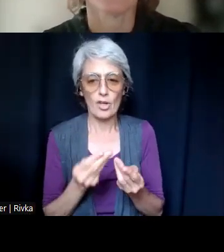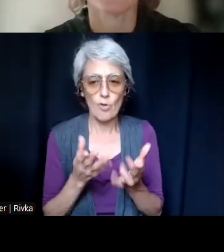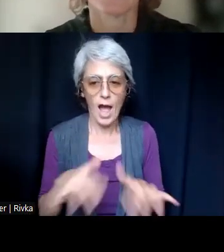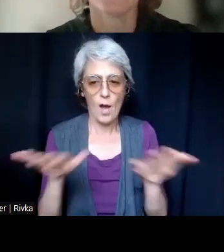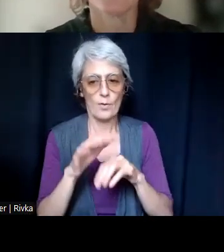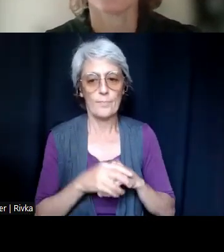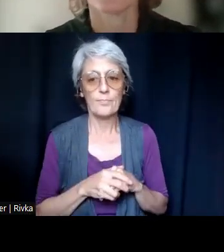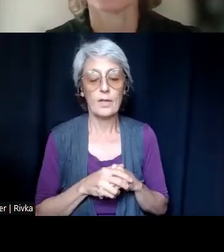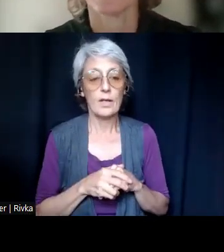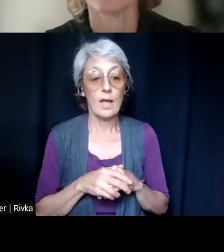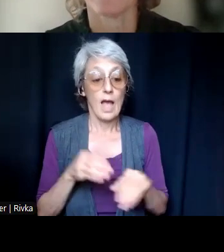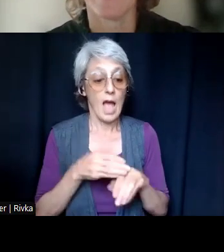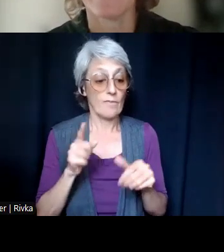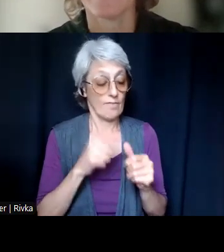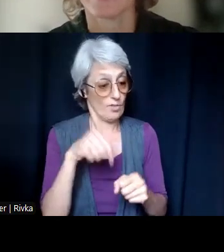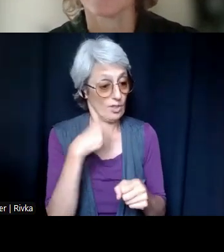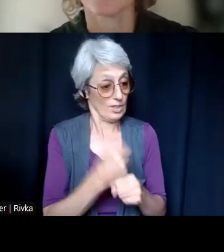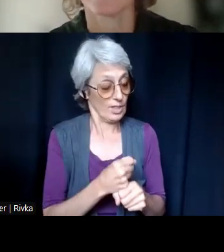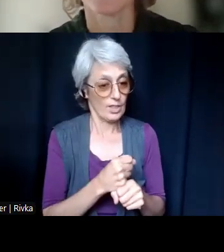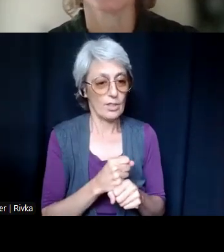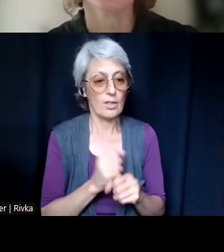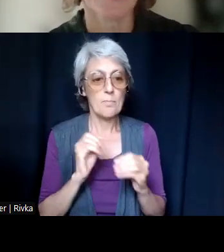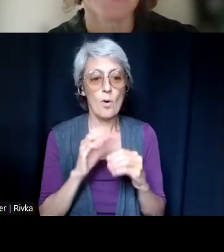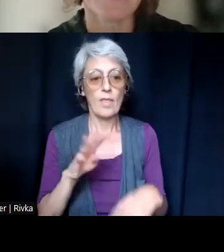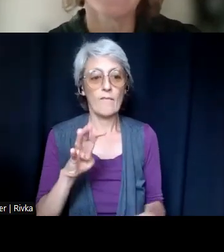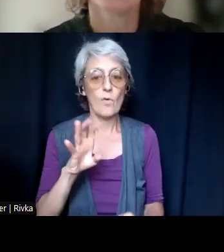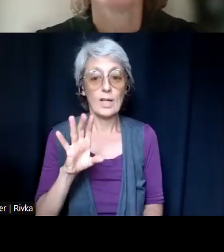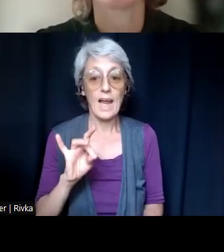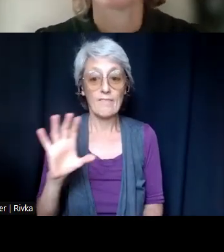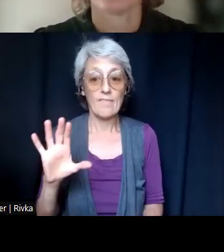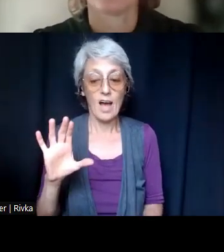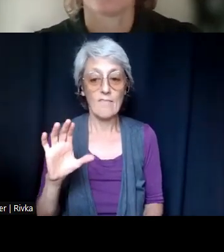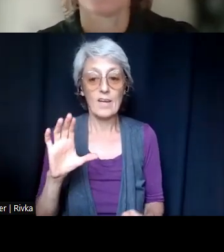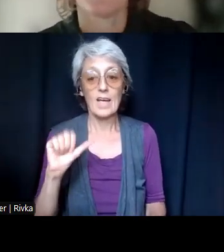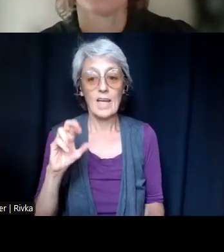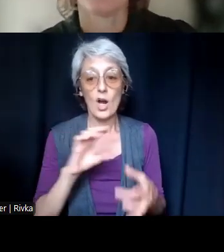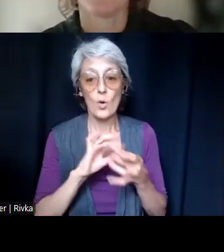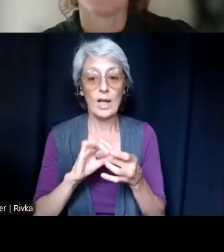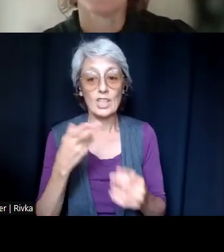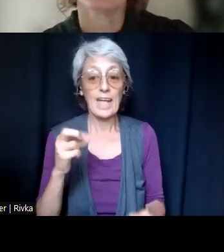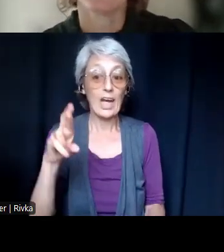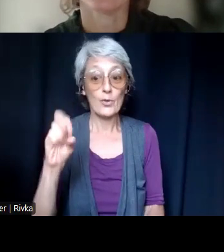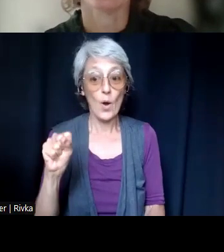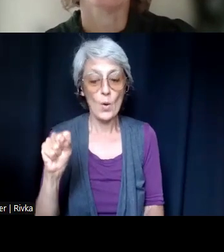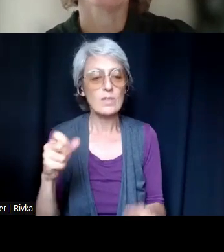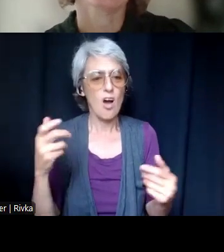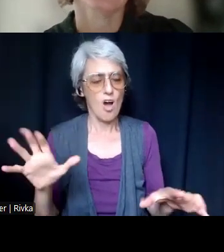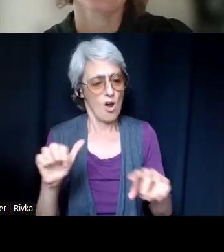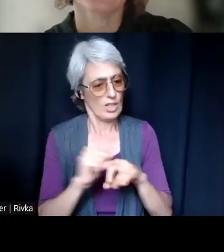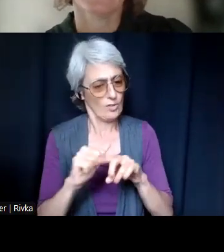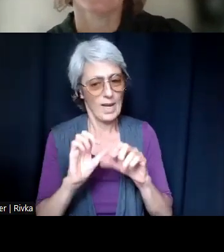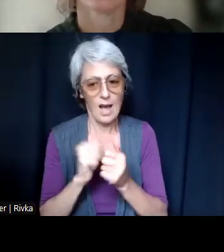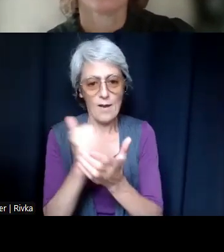at the end of the first year over 485 of our care coordination heroes that were trained in helping families, and